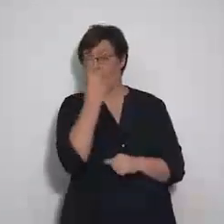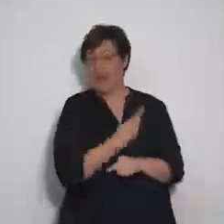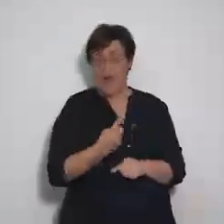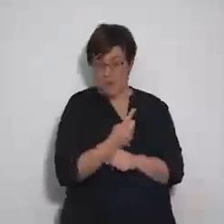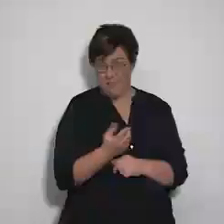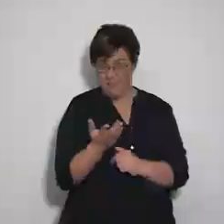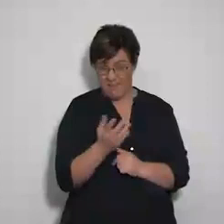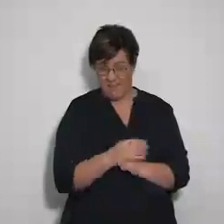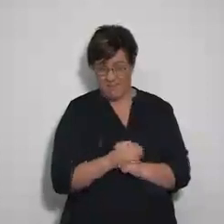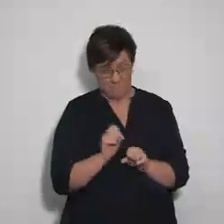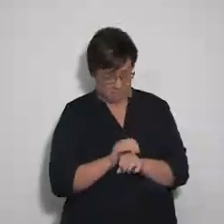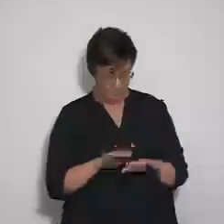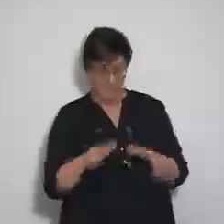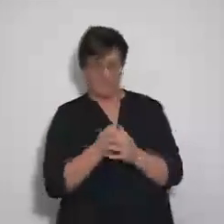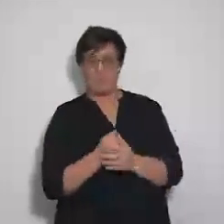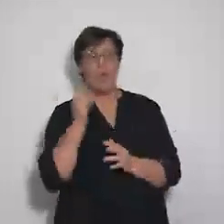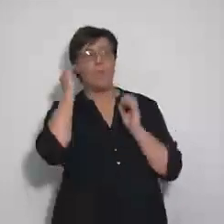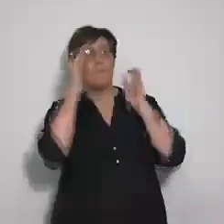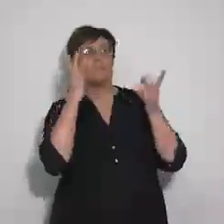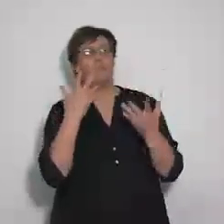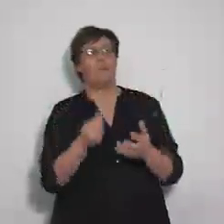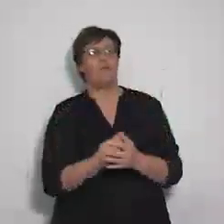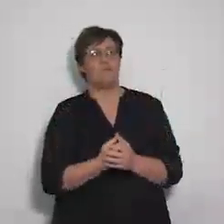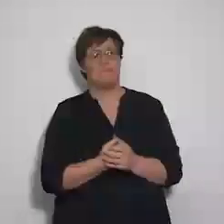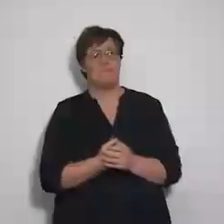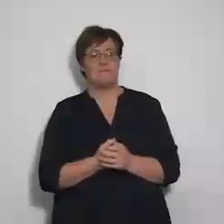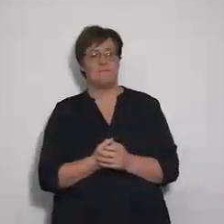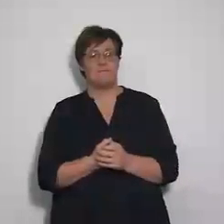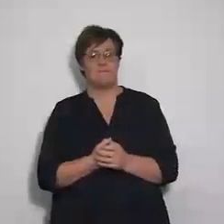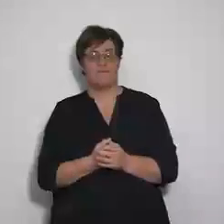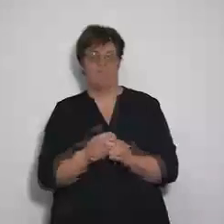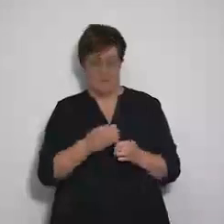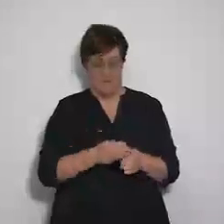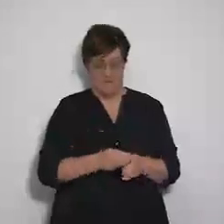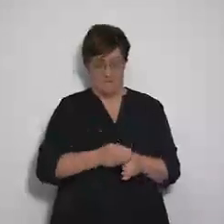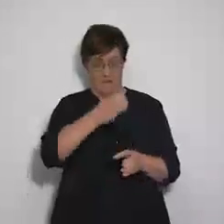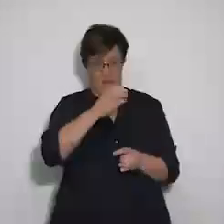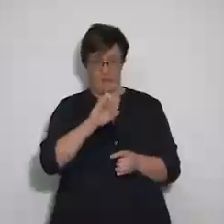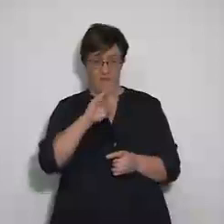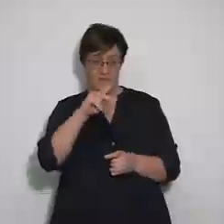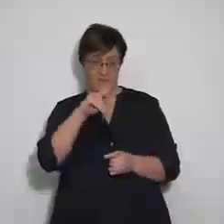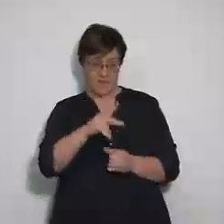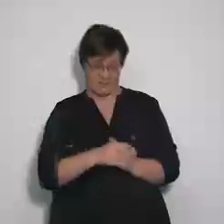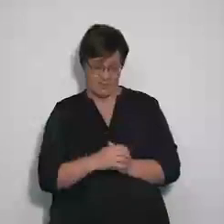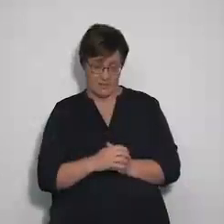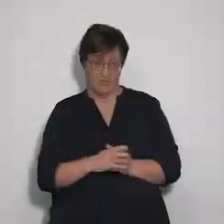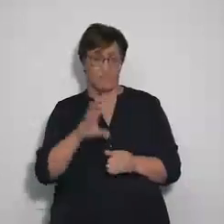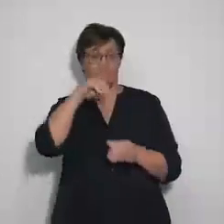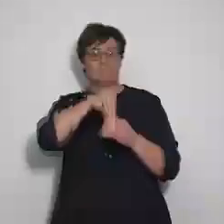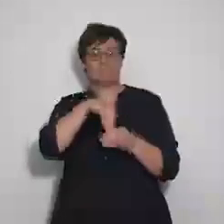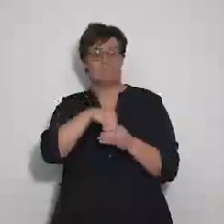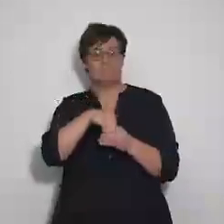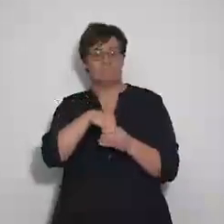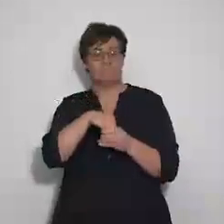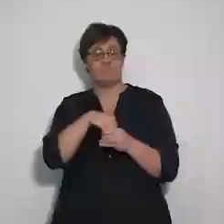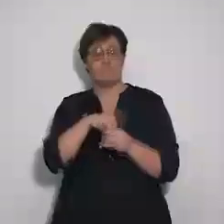in this case. So let's imagine that we had a flask and we